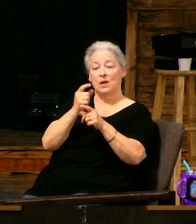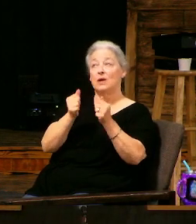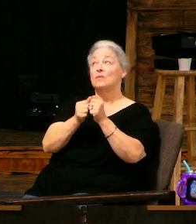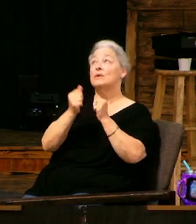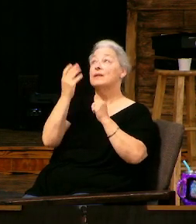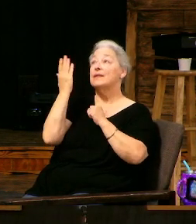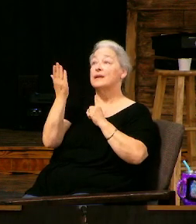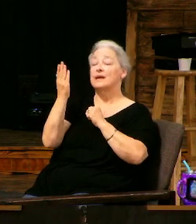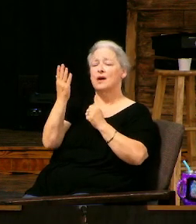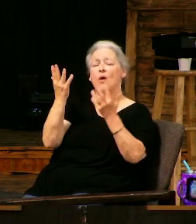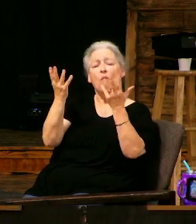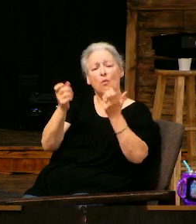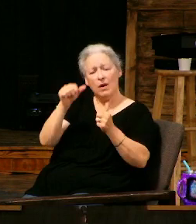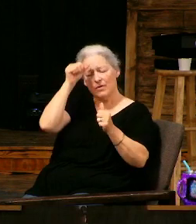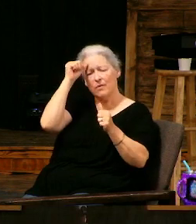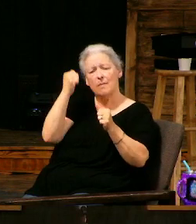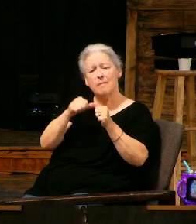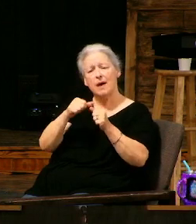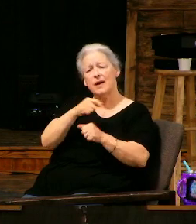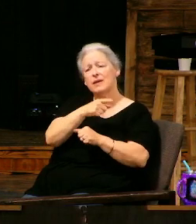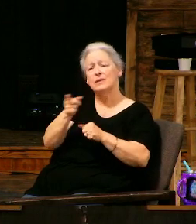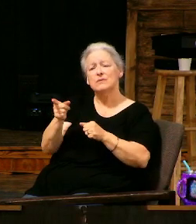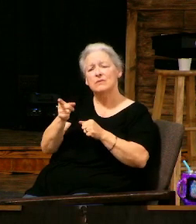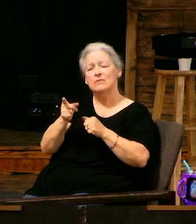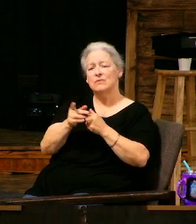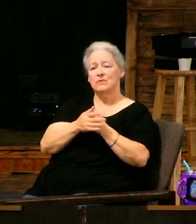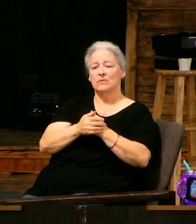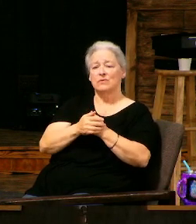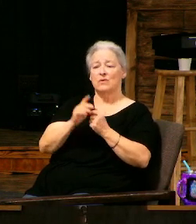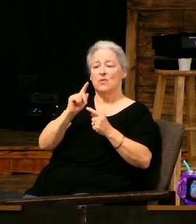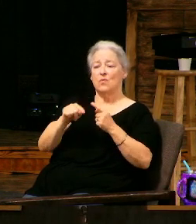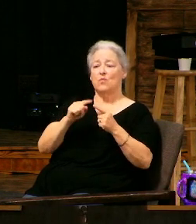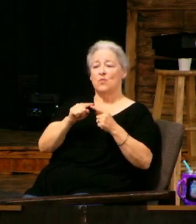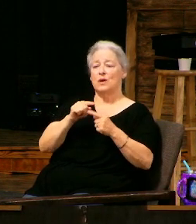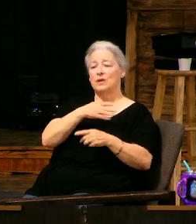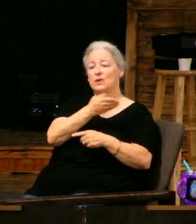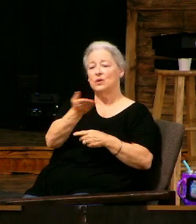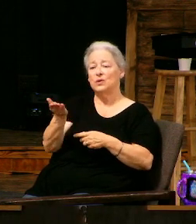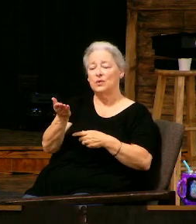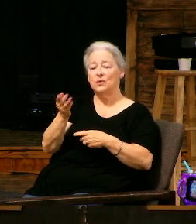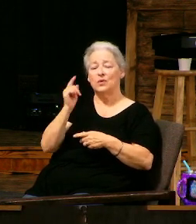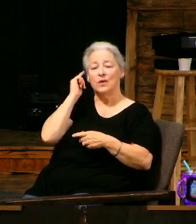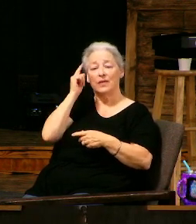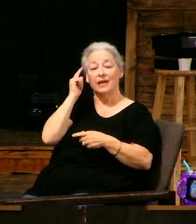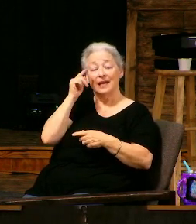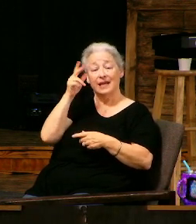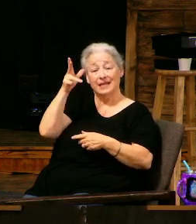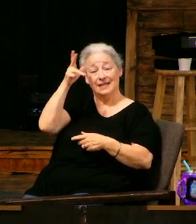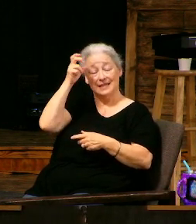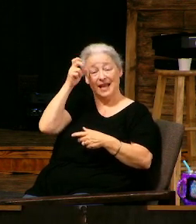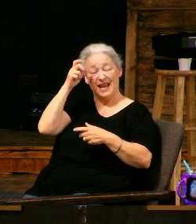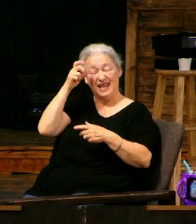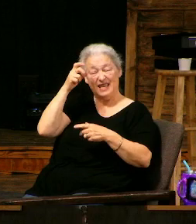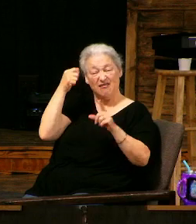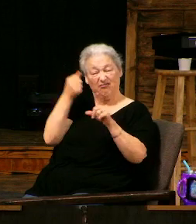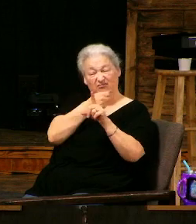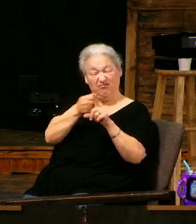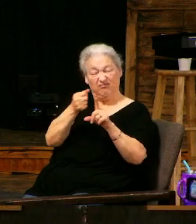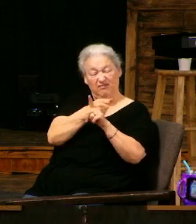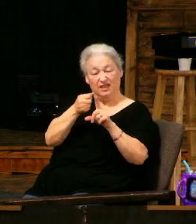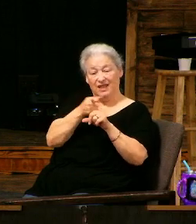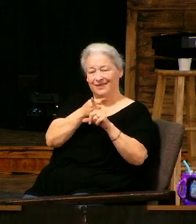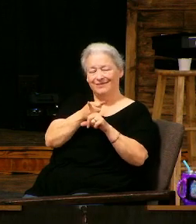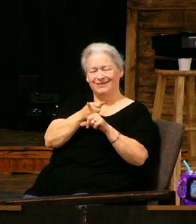I want to remind you that a lot of times when you think it's Satan attacking you, no,